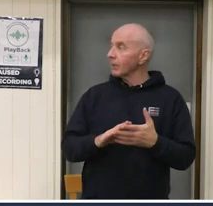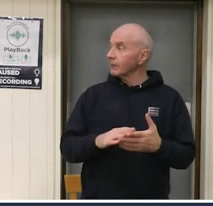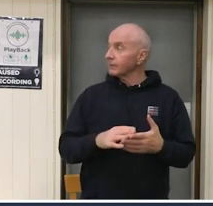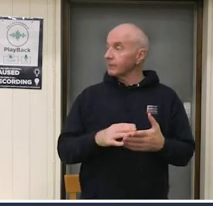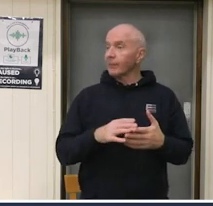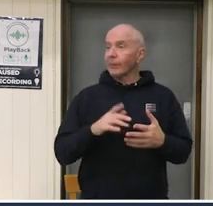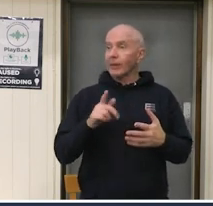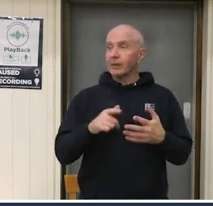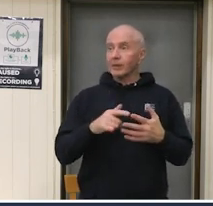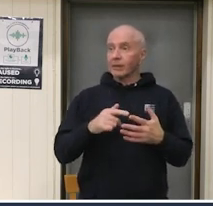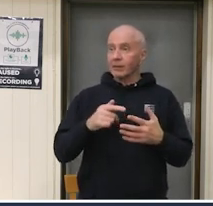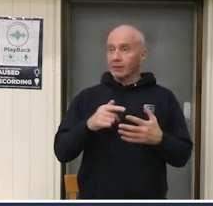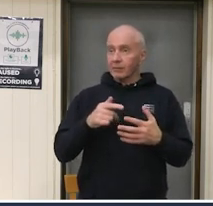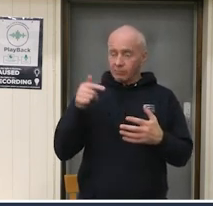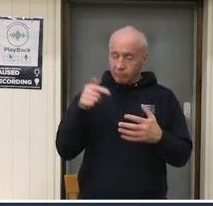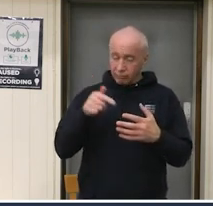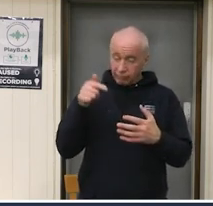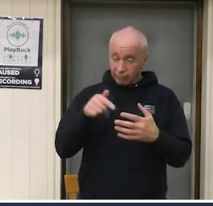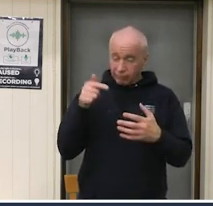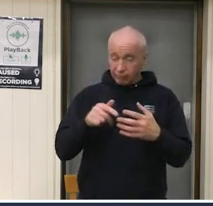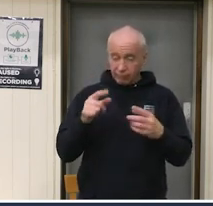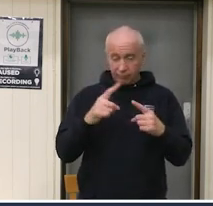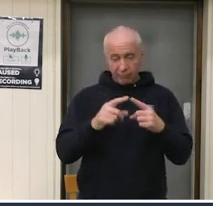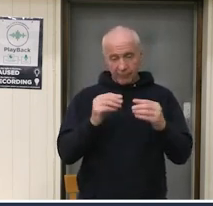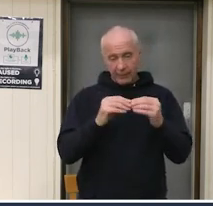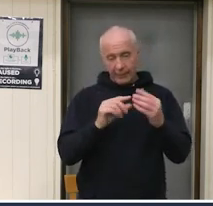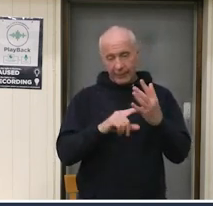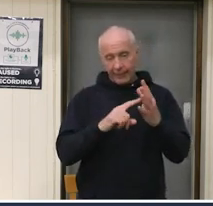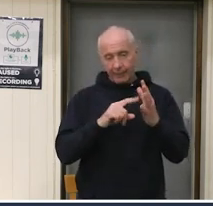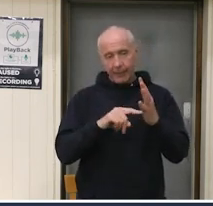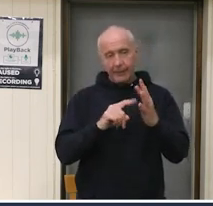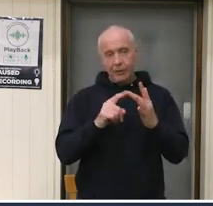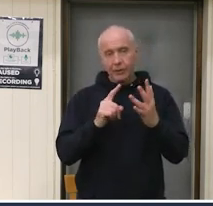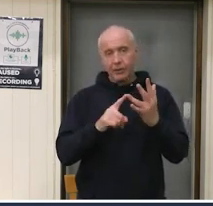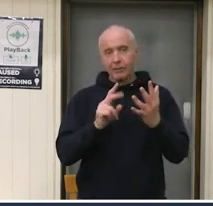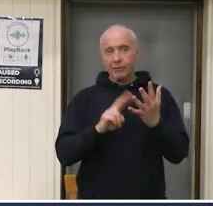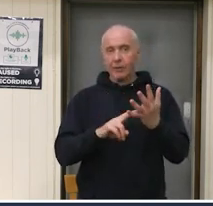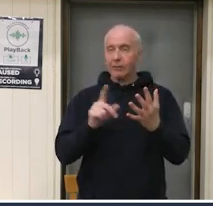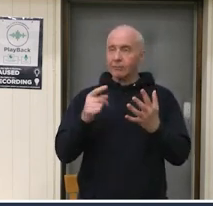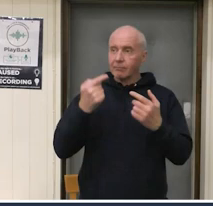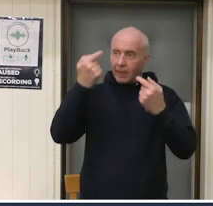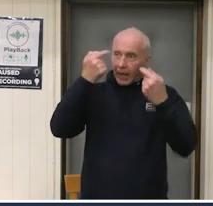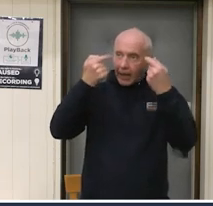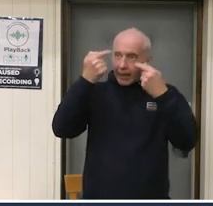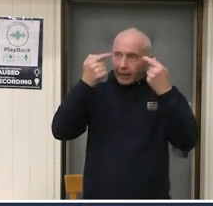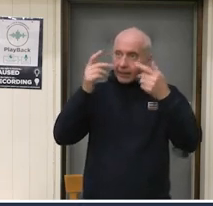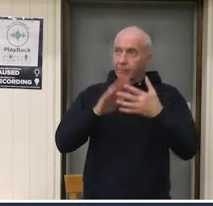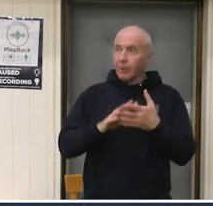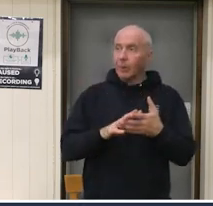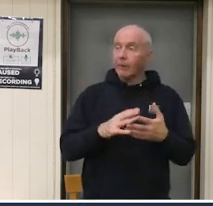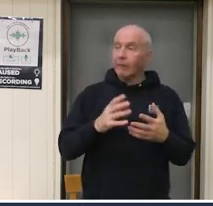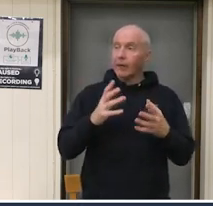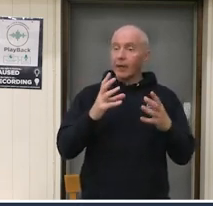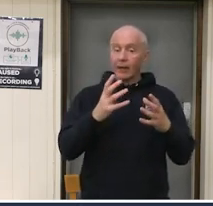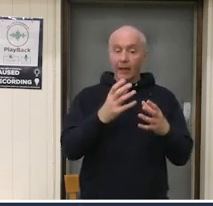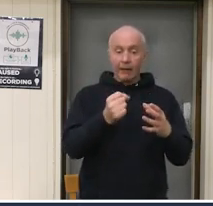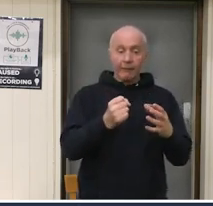more violent ablation than your eye. But of course, if you've got